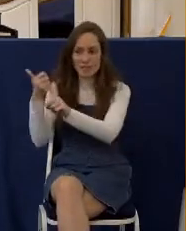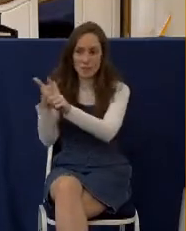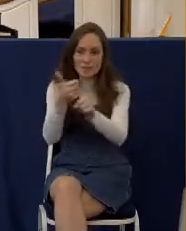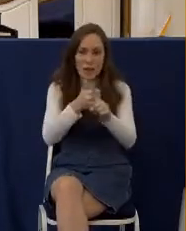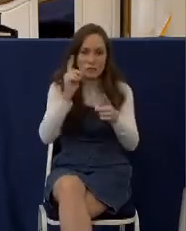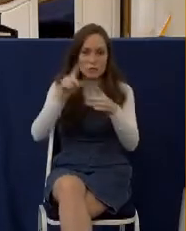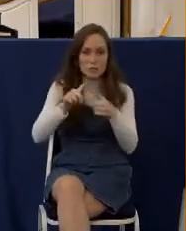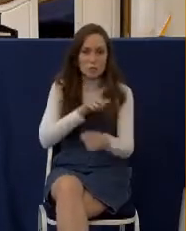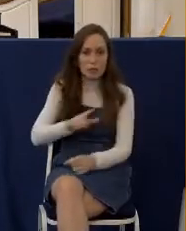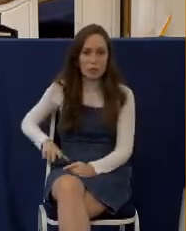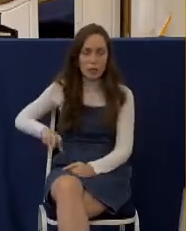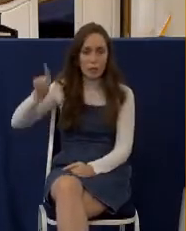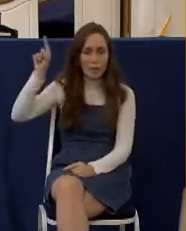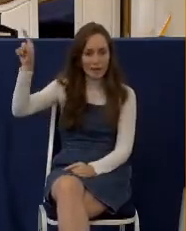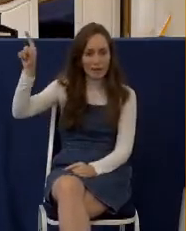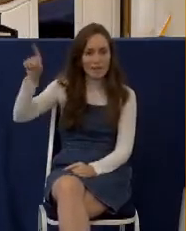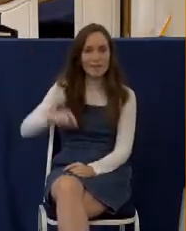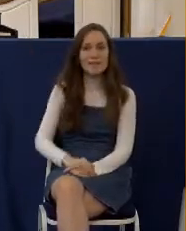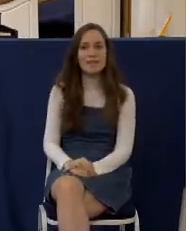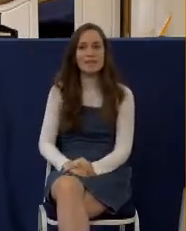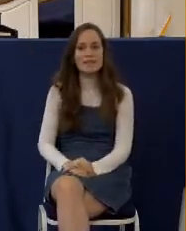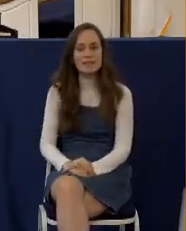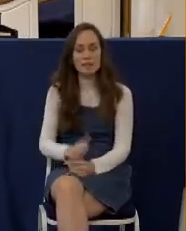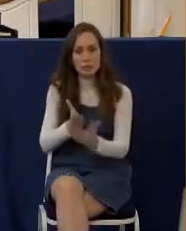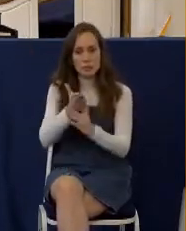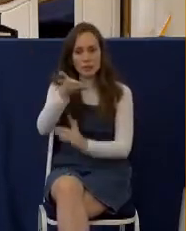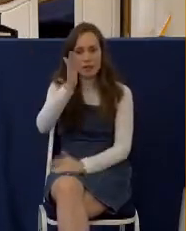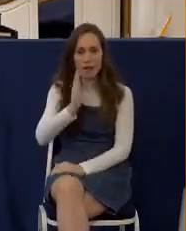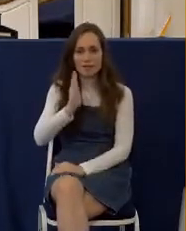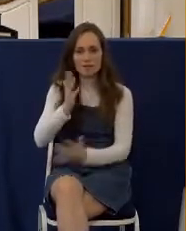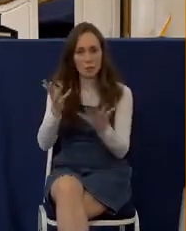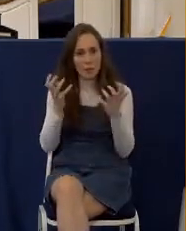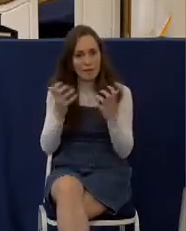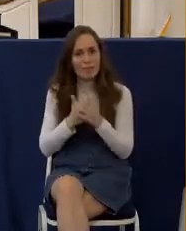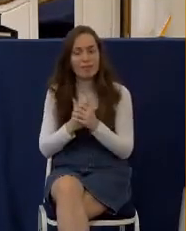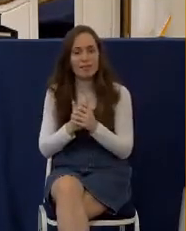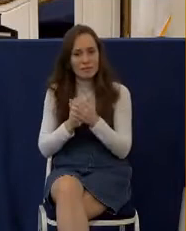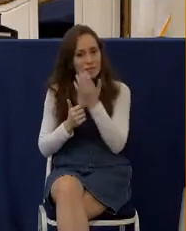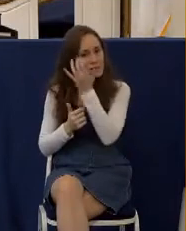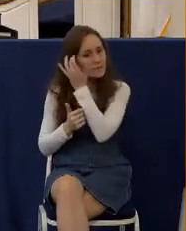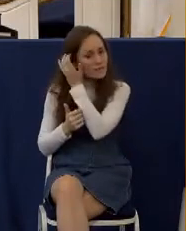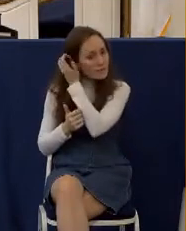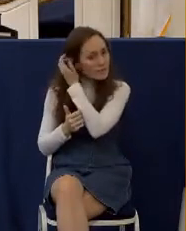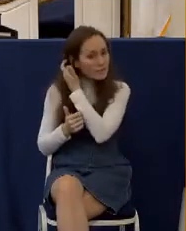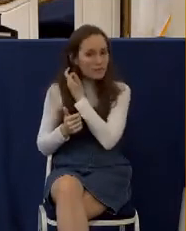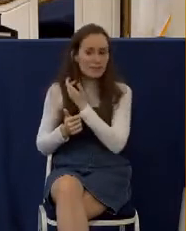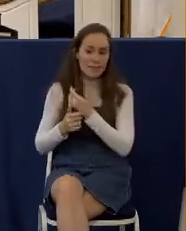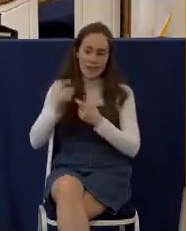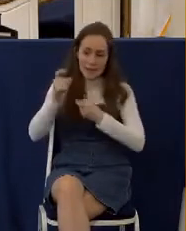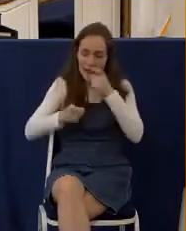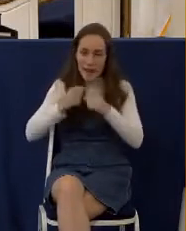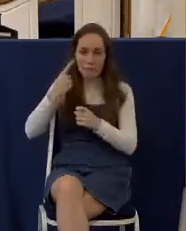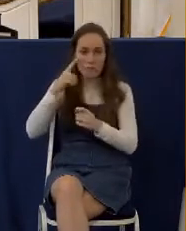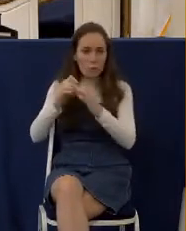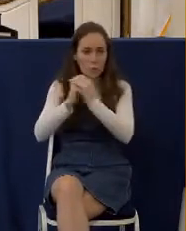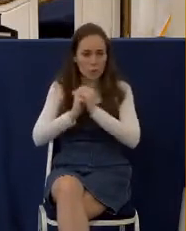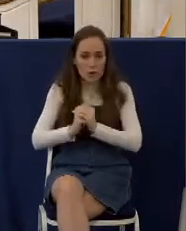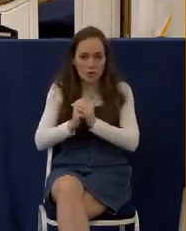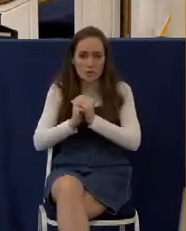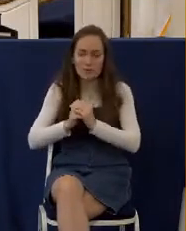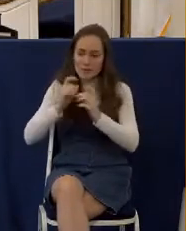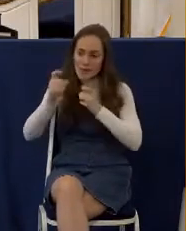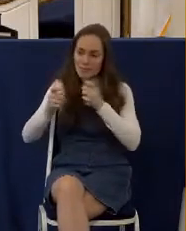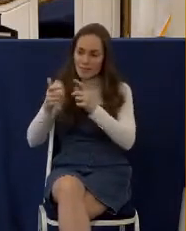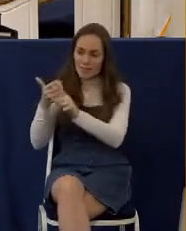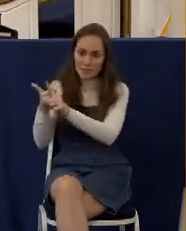Lord and unto us by the will of God. They gave as an act of worship. They gave